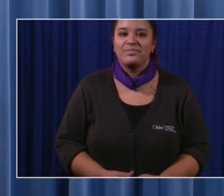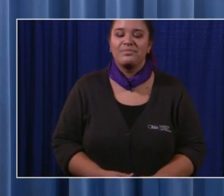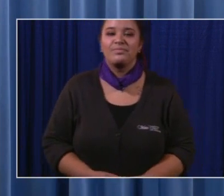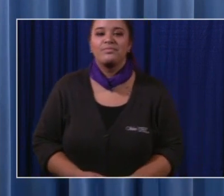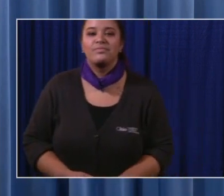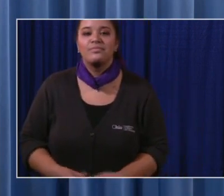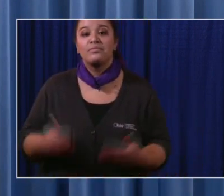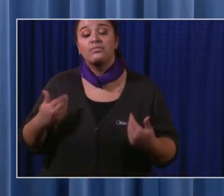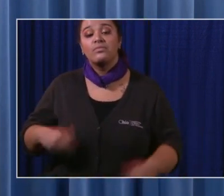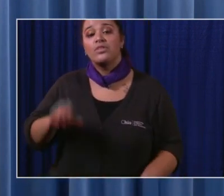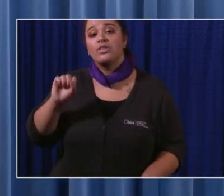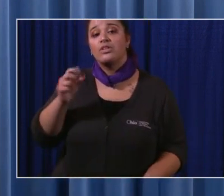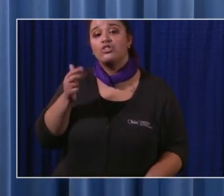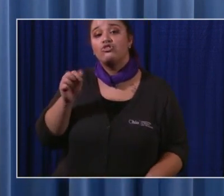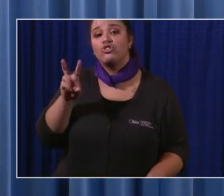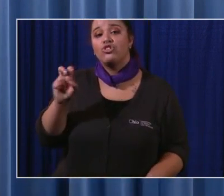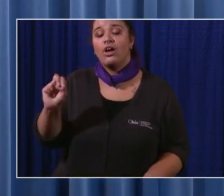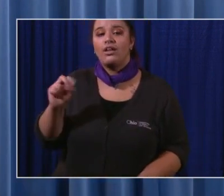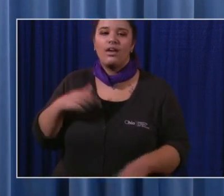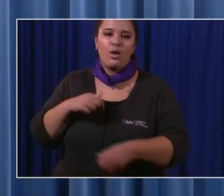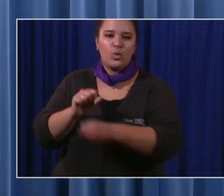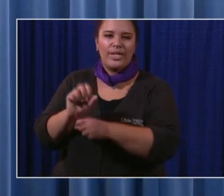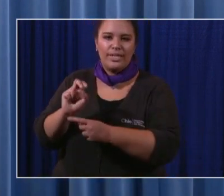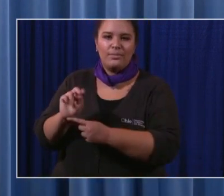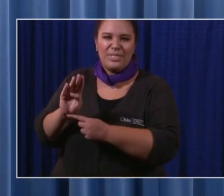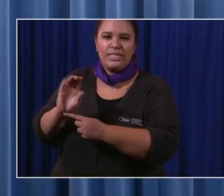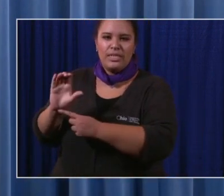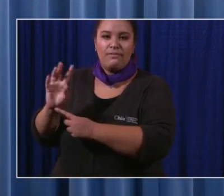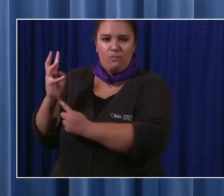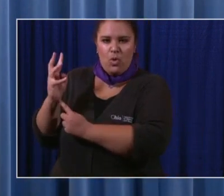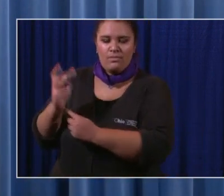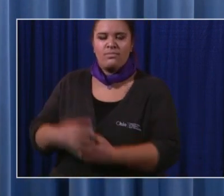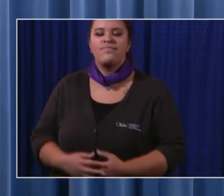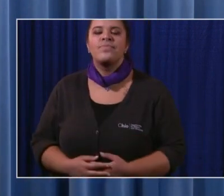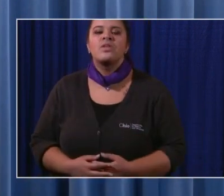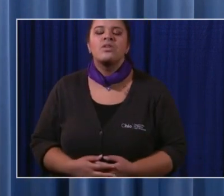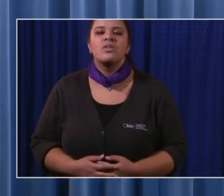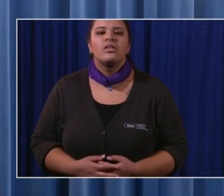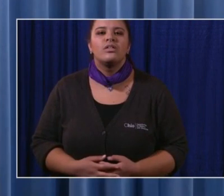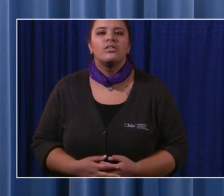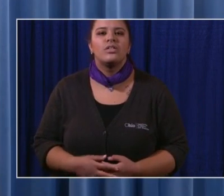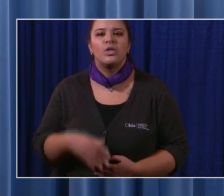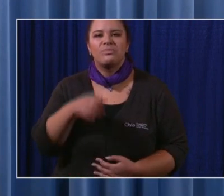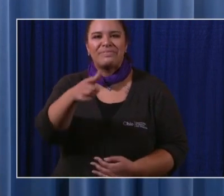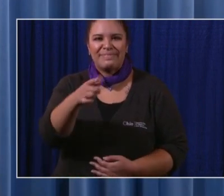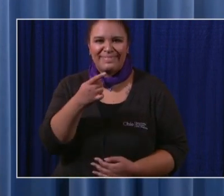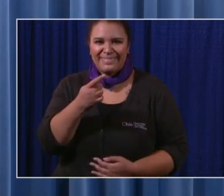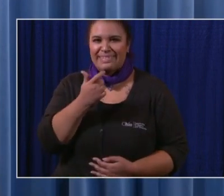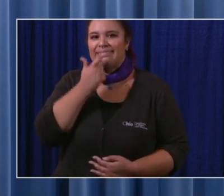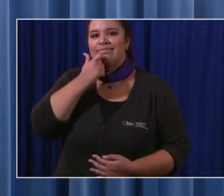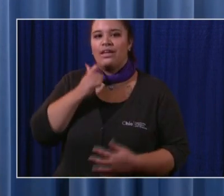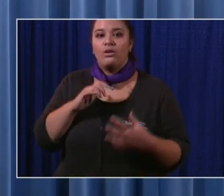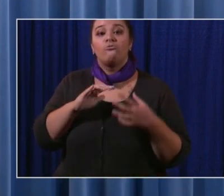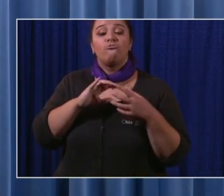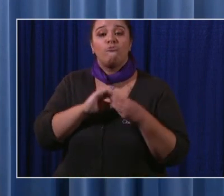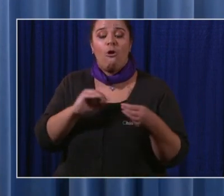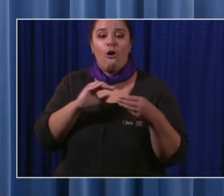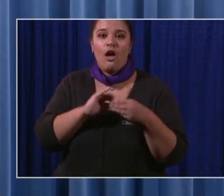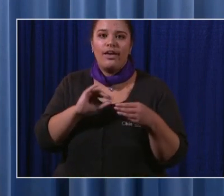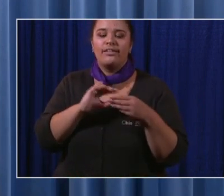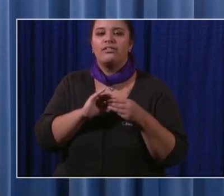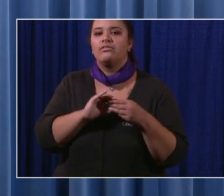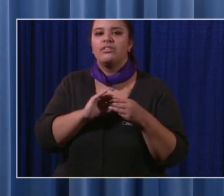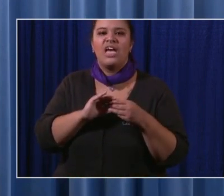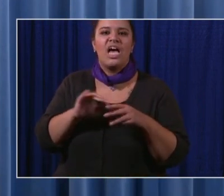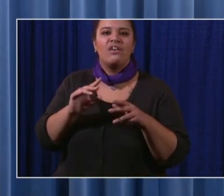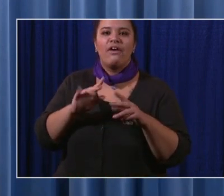Sean Lanier with NBC4. I had a question regarding, you brought up some stories about how families are traveling and